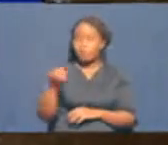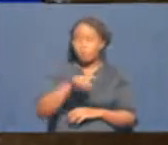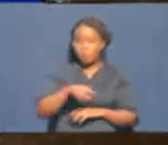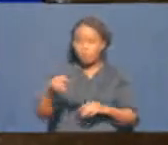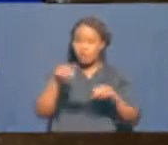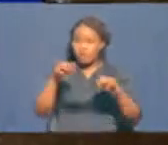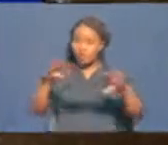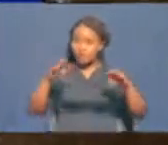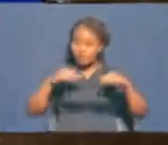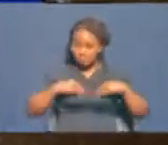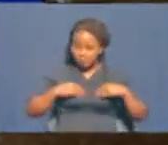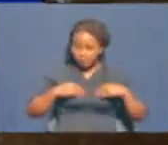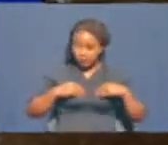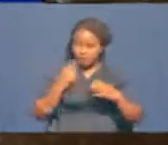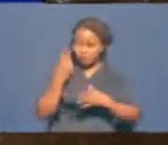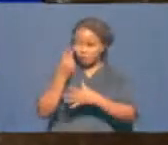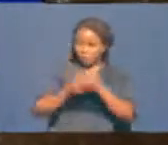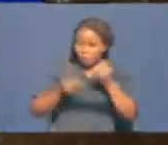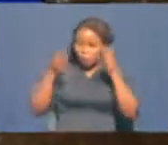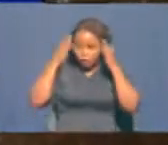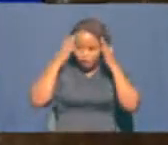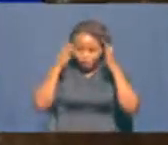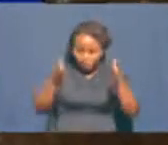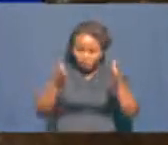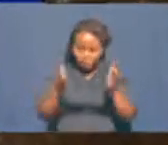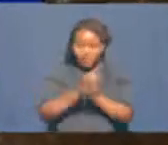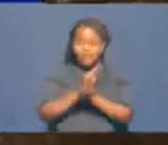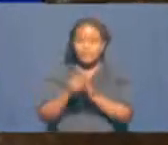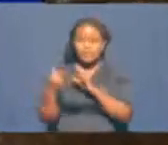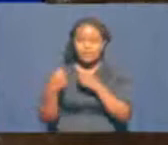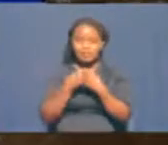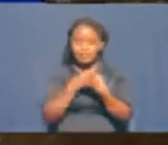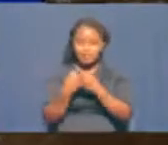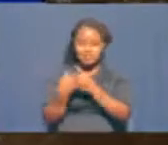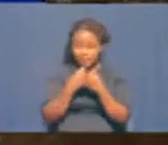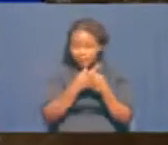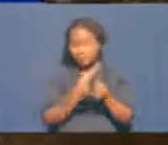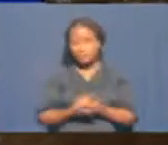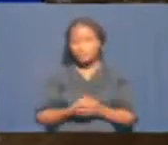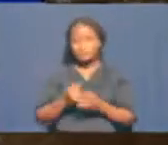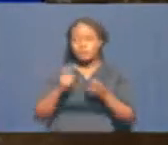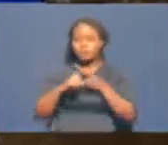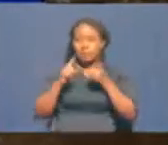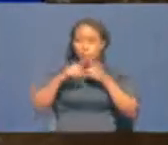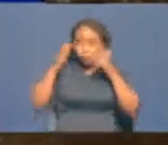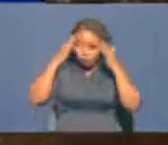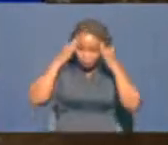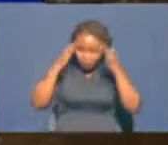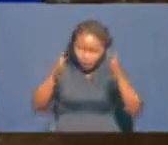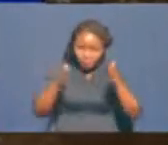a commitment and a challenge. A commitment to live by the Charter